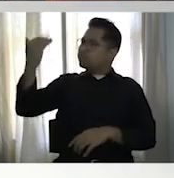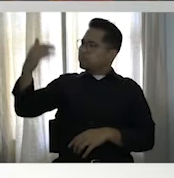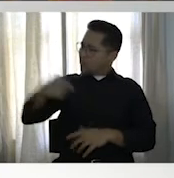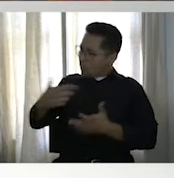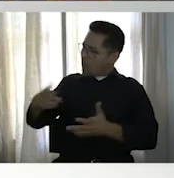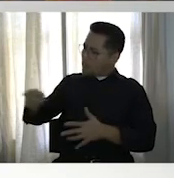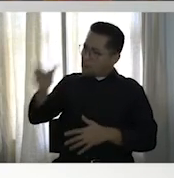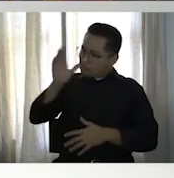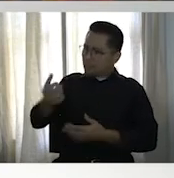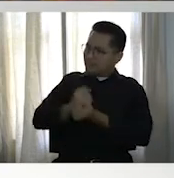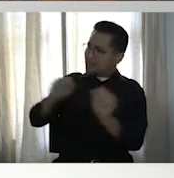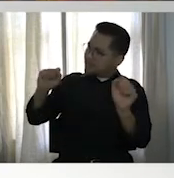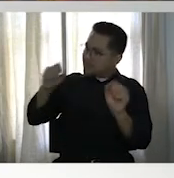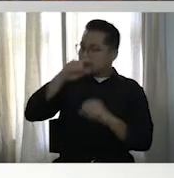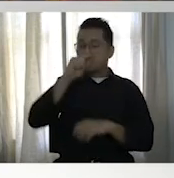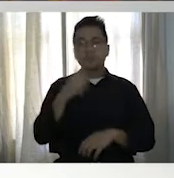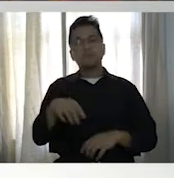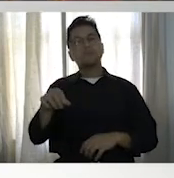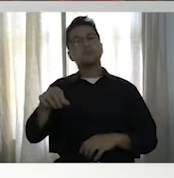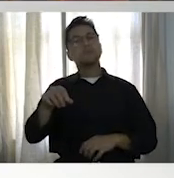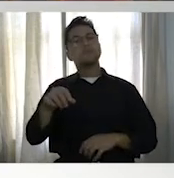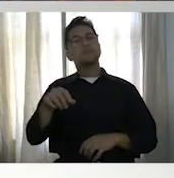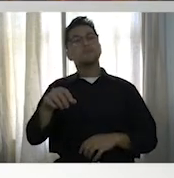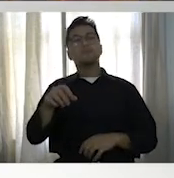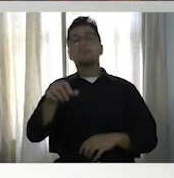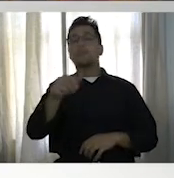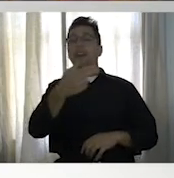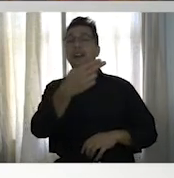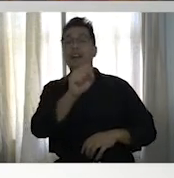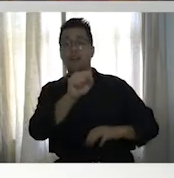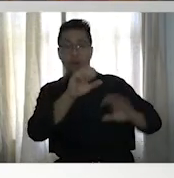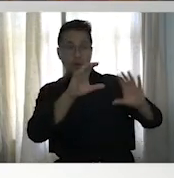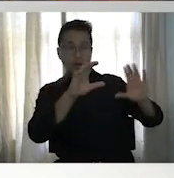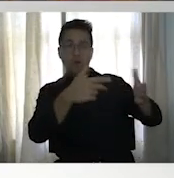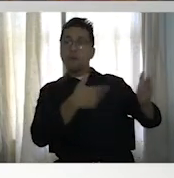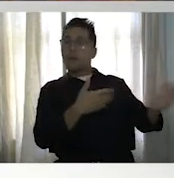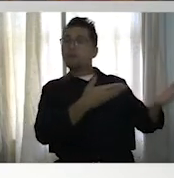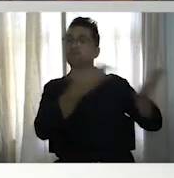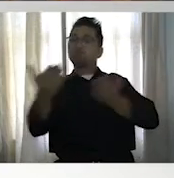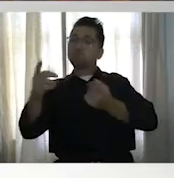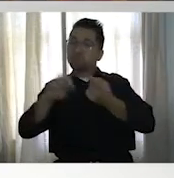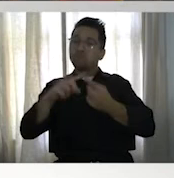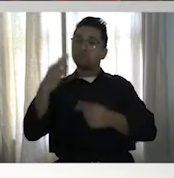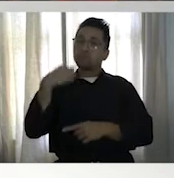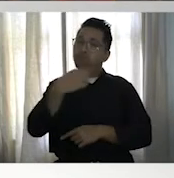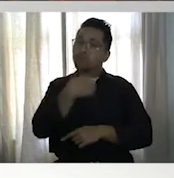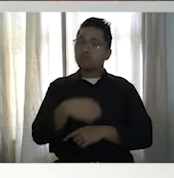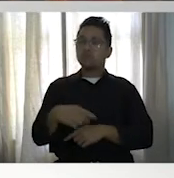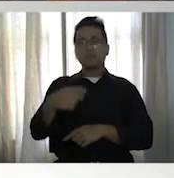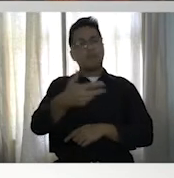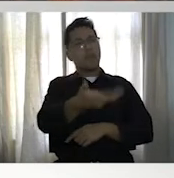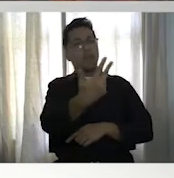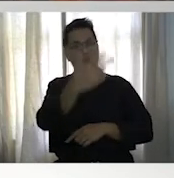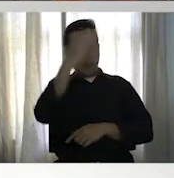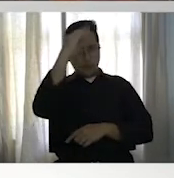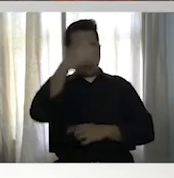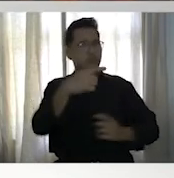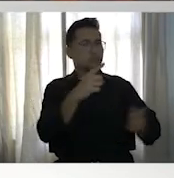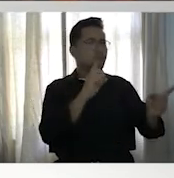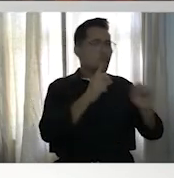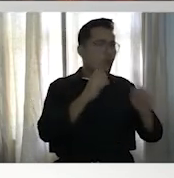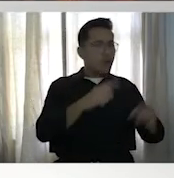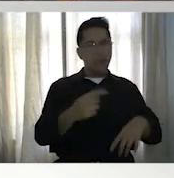I had taken a high school group to Applebee's. We sat there. The 3 boys were talking. 1 boy was